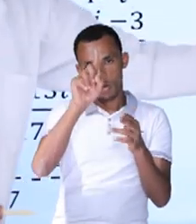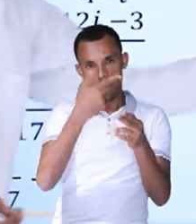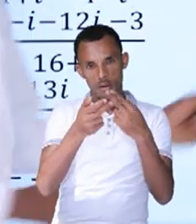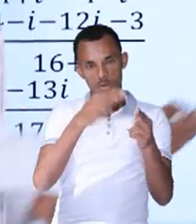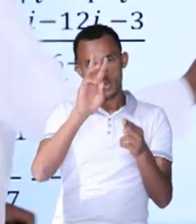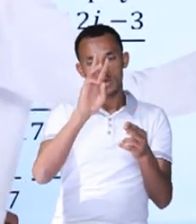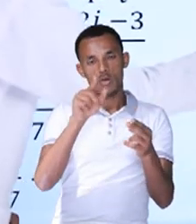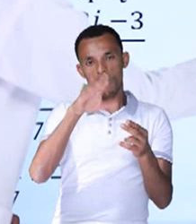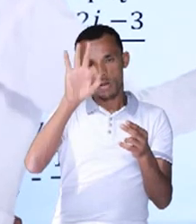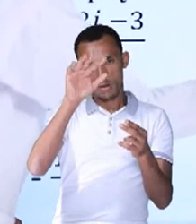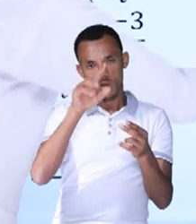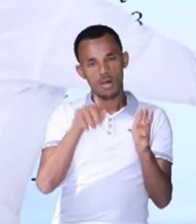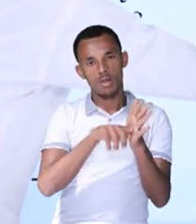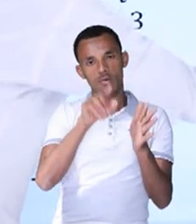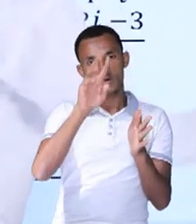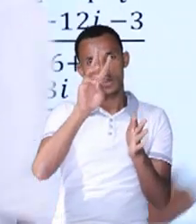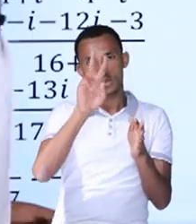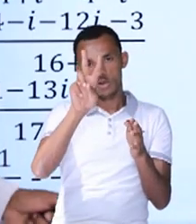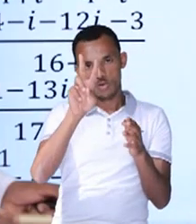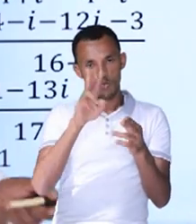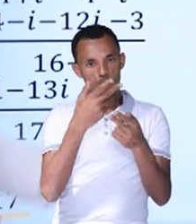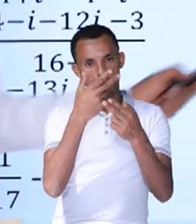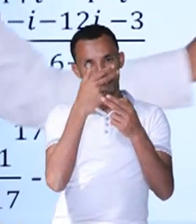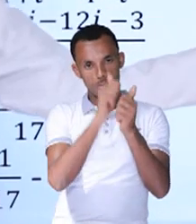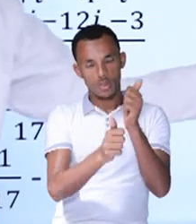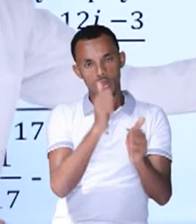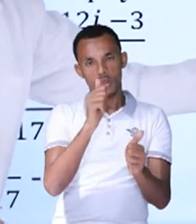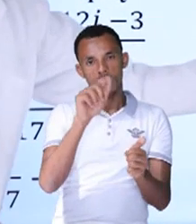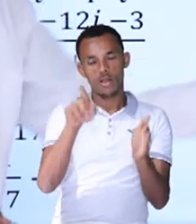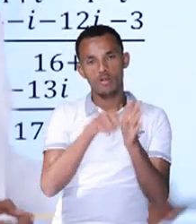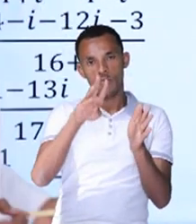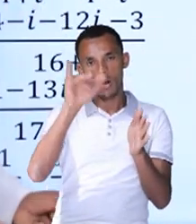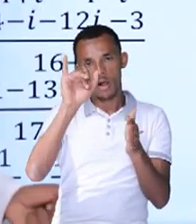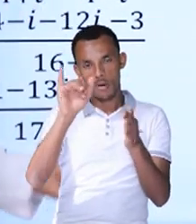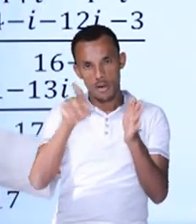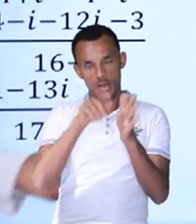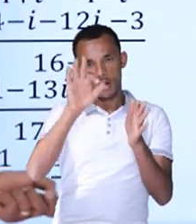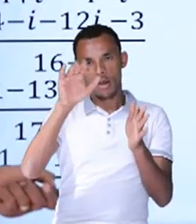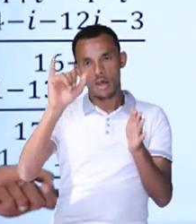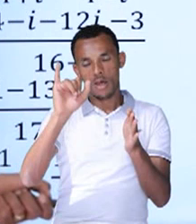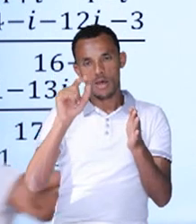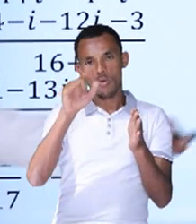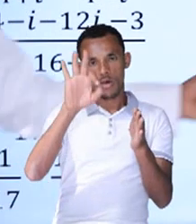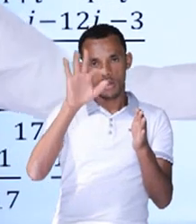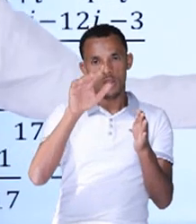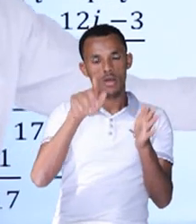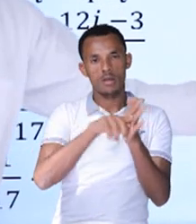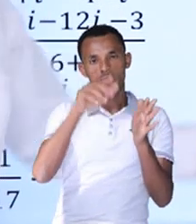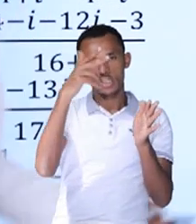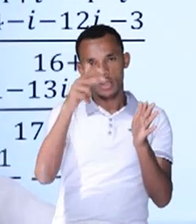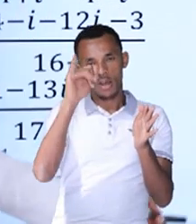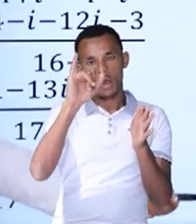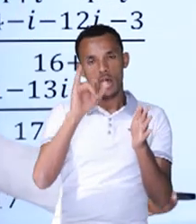6, it gives negative 6. This will be cancelled. Negative 4i minus 9i, it gives negative 13i.